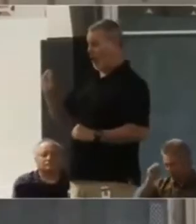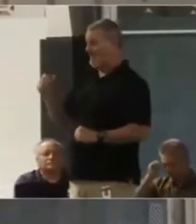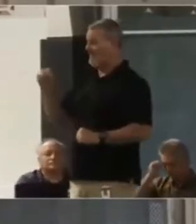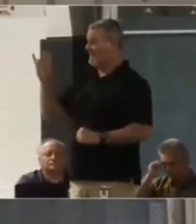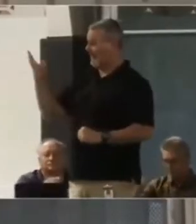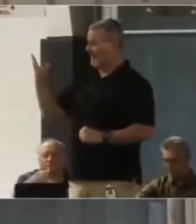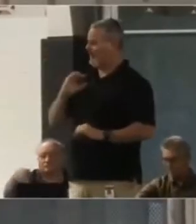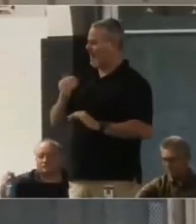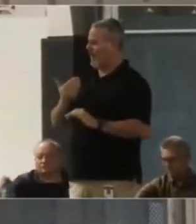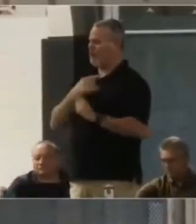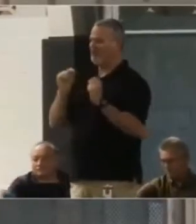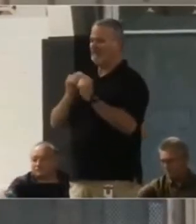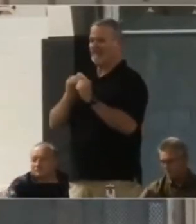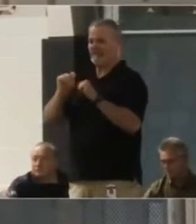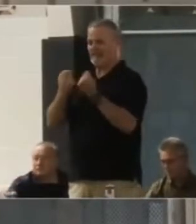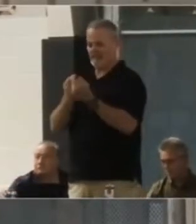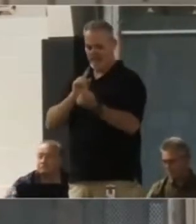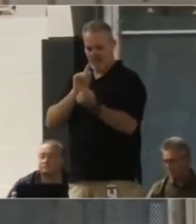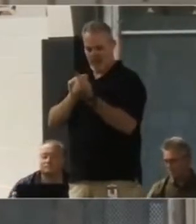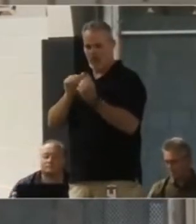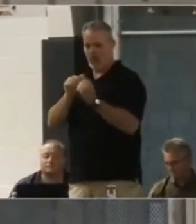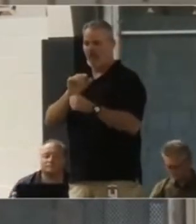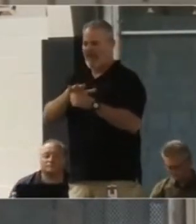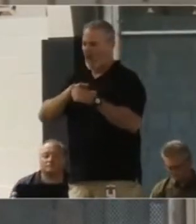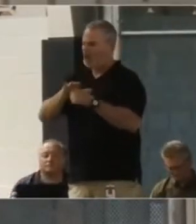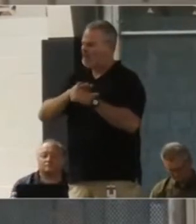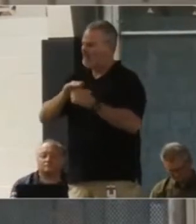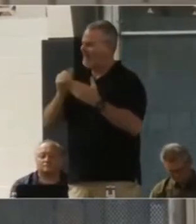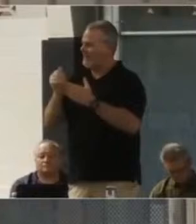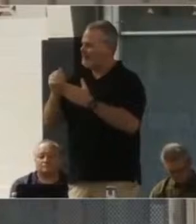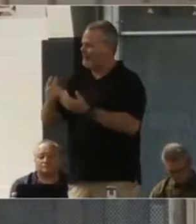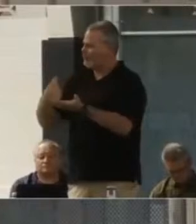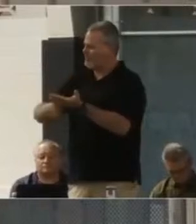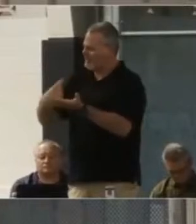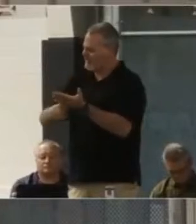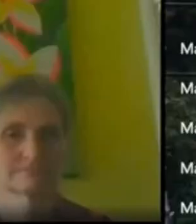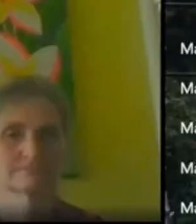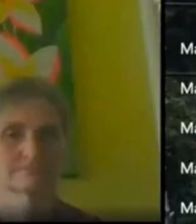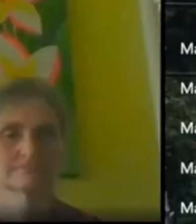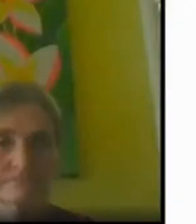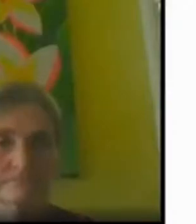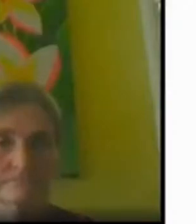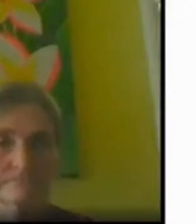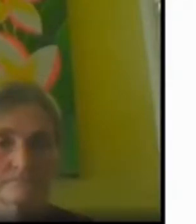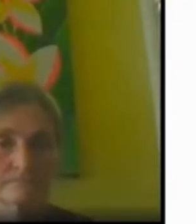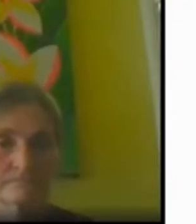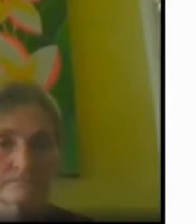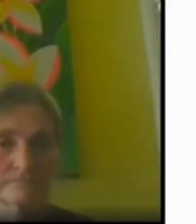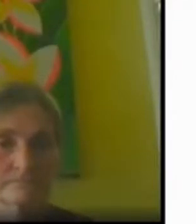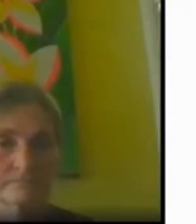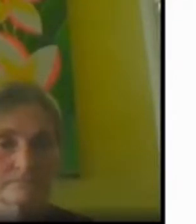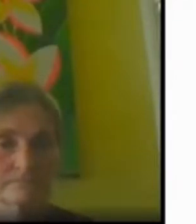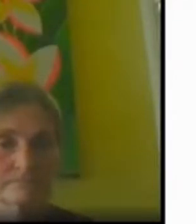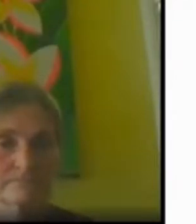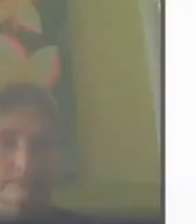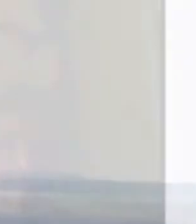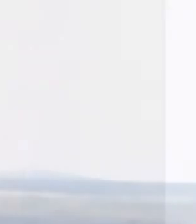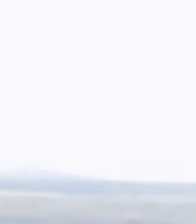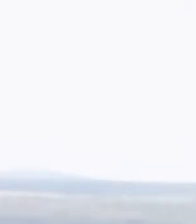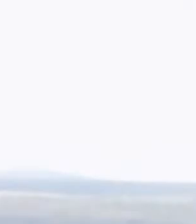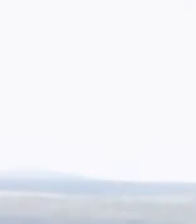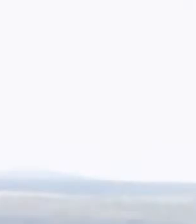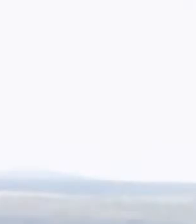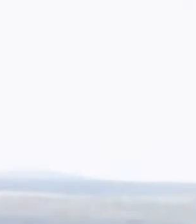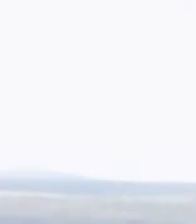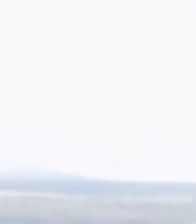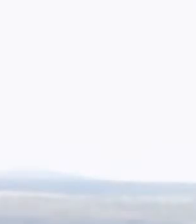network in place means we can provide more than just volcano education, but any other preparedness information as well. What we were working for really came about in